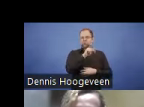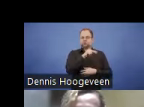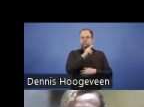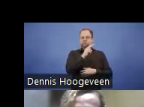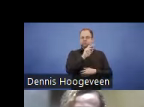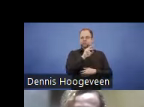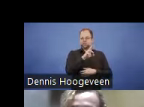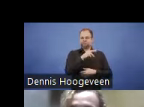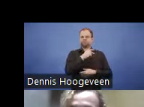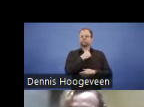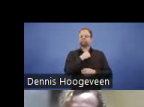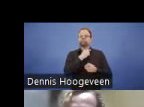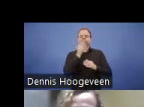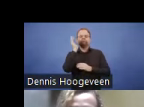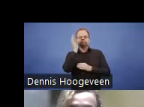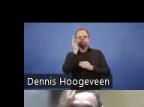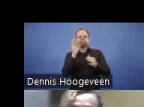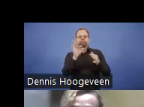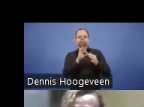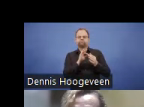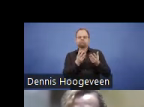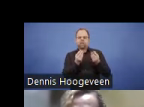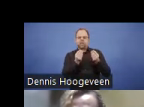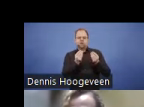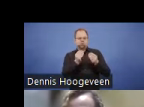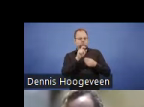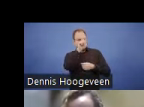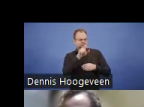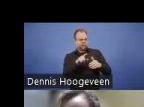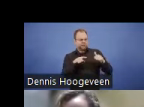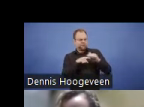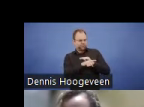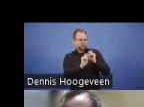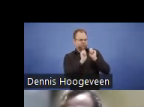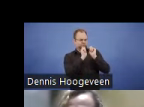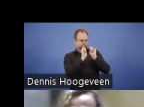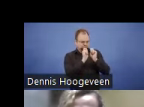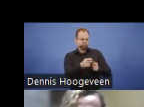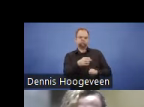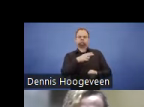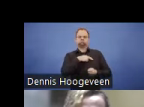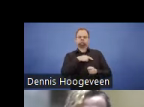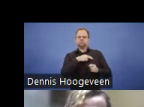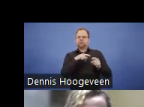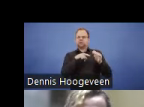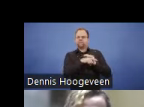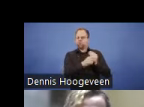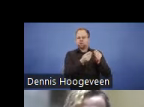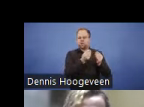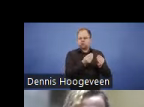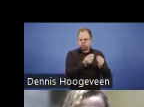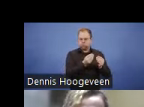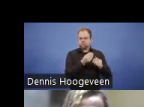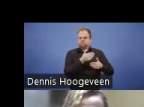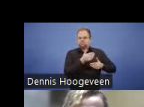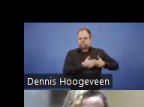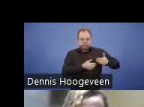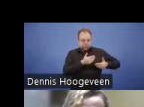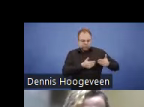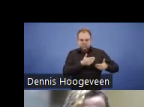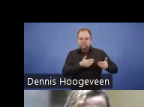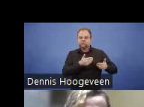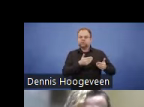can get to apply for asylum and to obtain refugee status or not. So Ricardo, you can go to